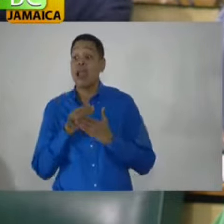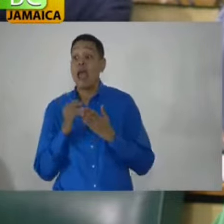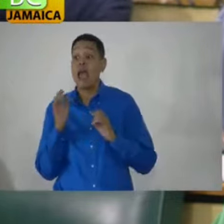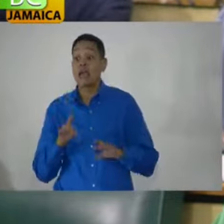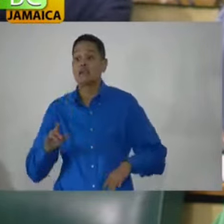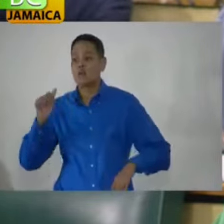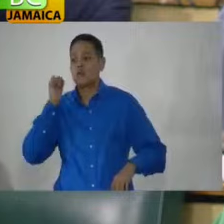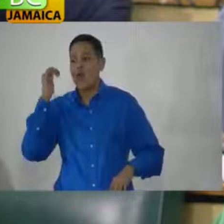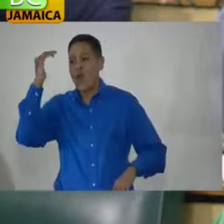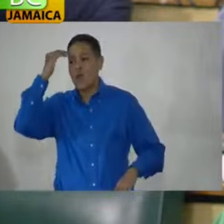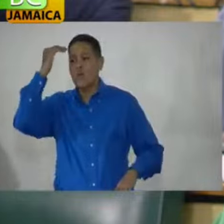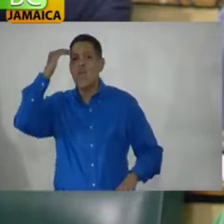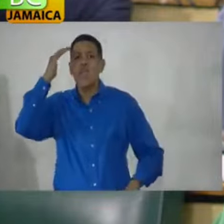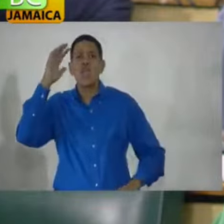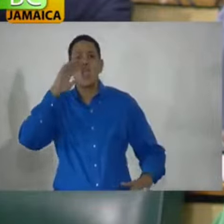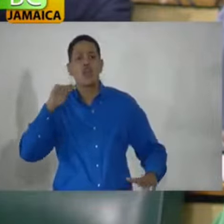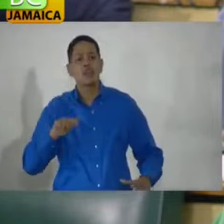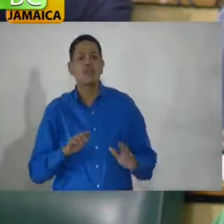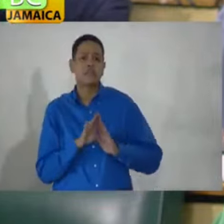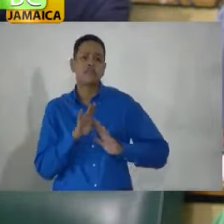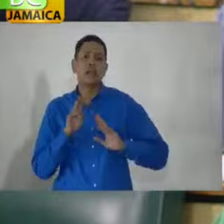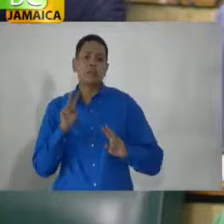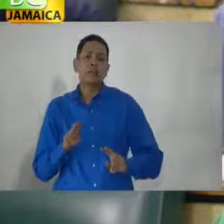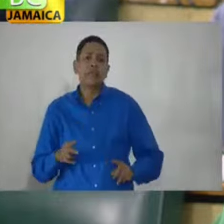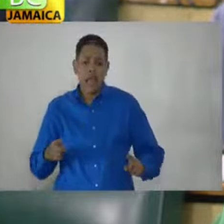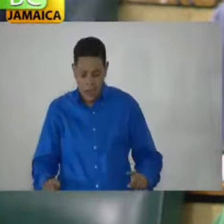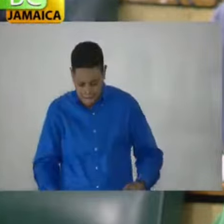would not be aware of this development.